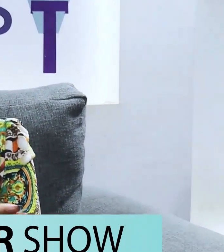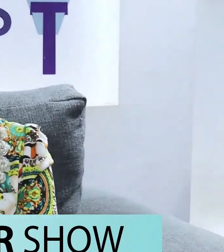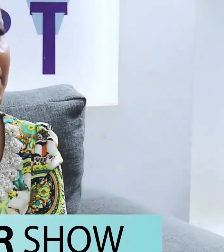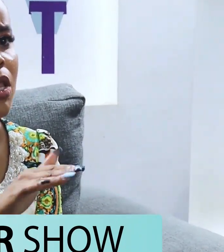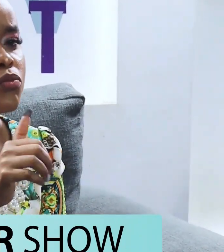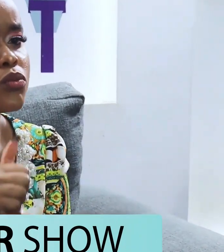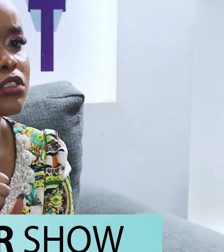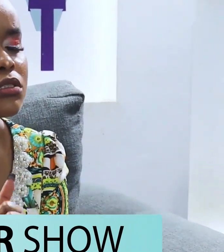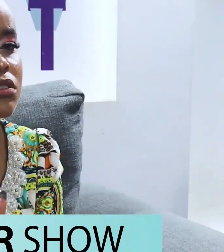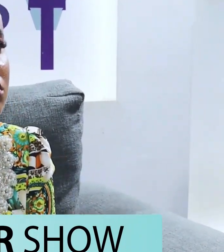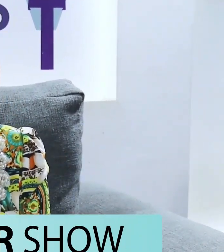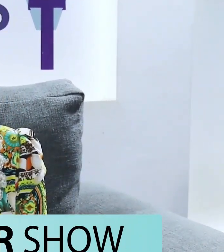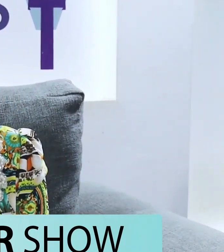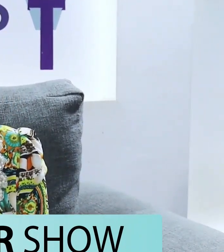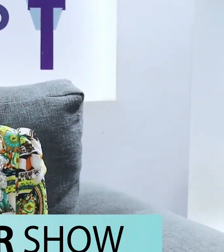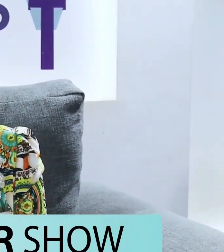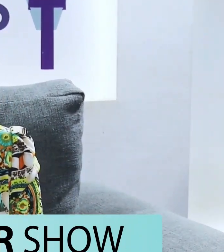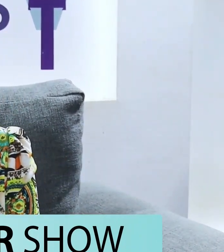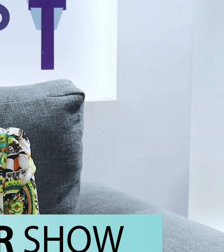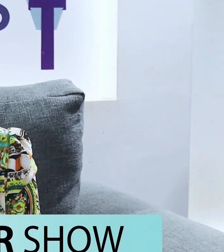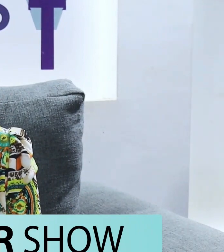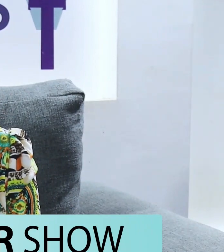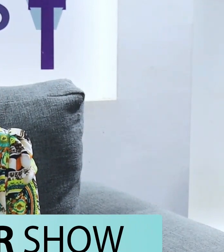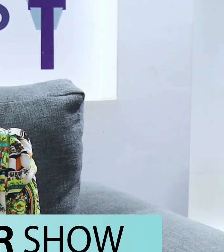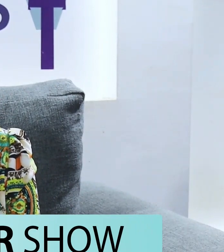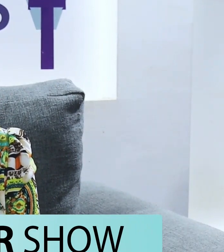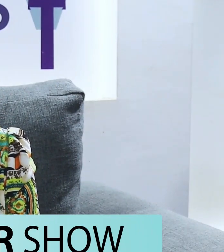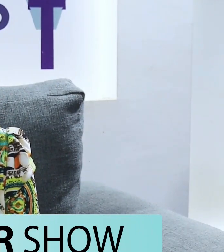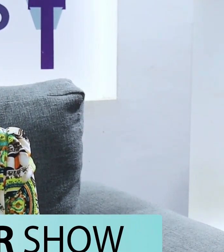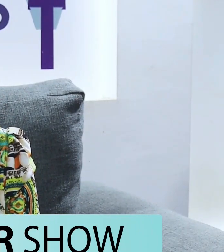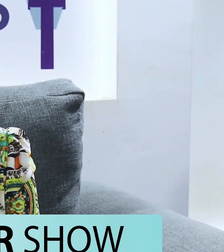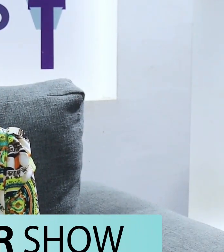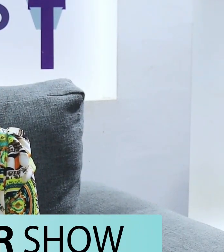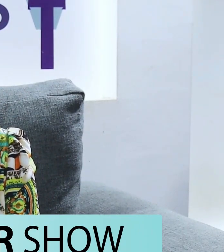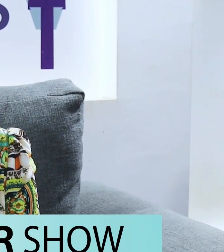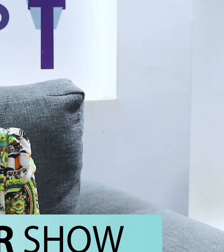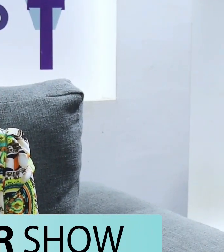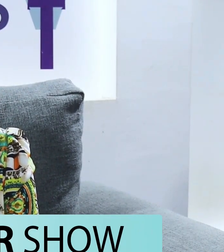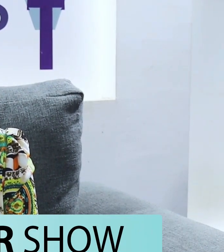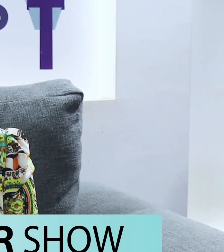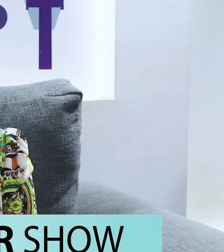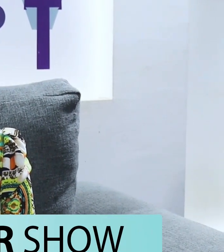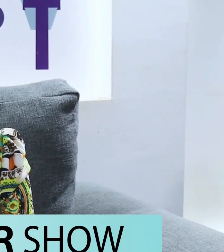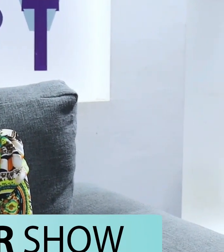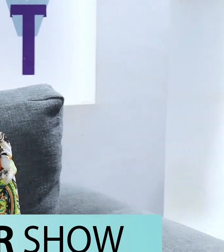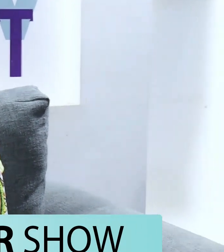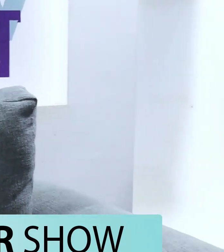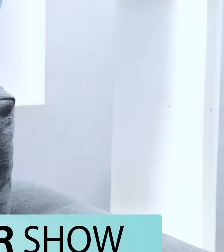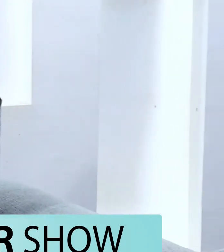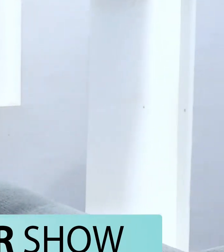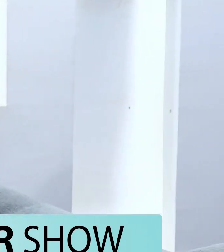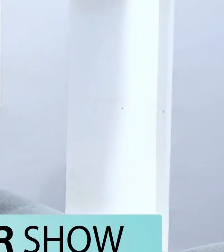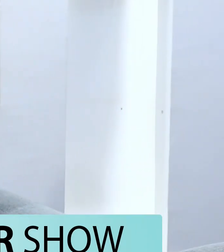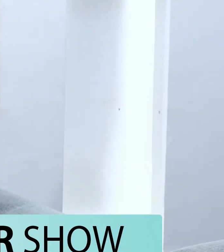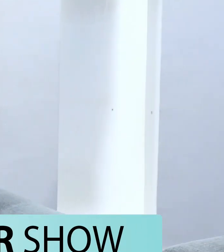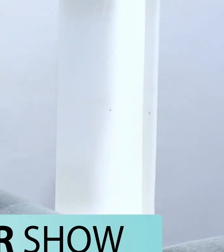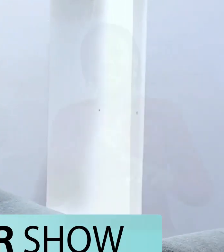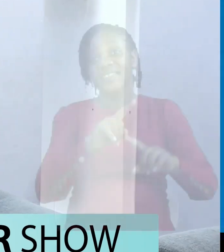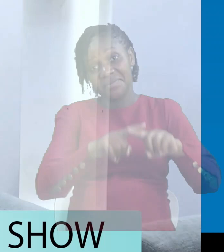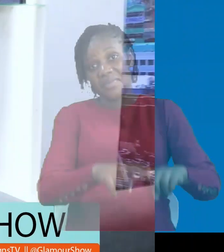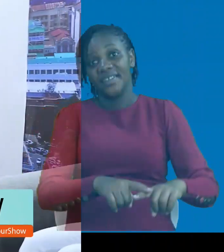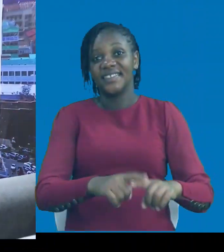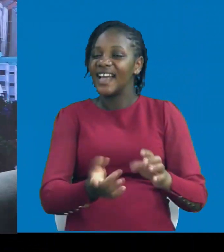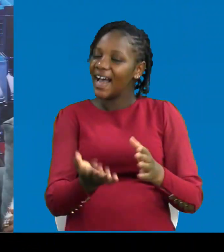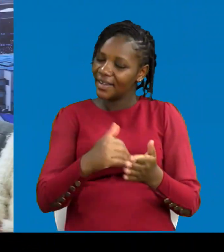Now, when I pay, do I go with it and it becomes mine, or I have to bring it back? So it depends also,